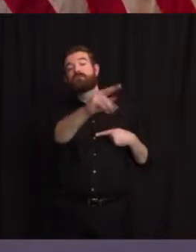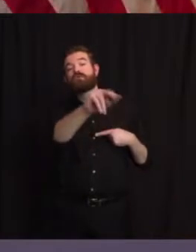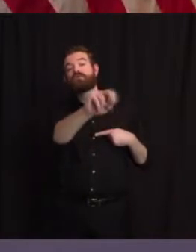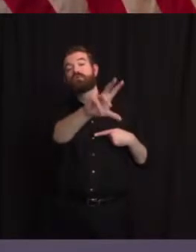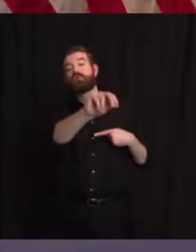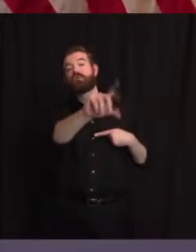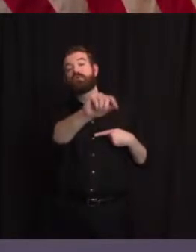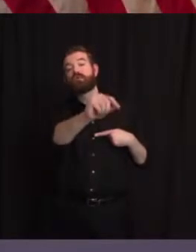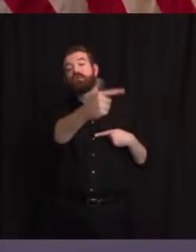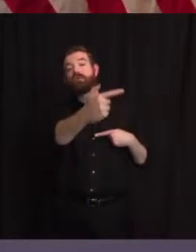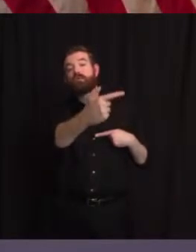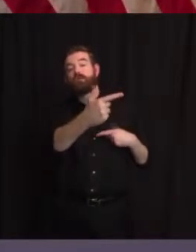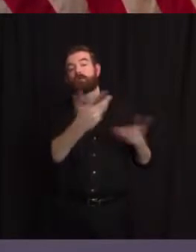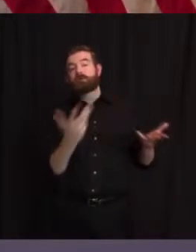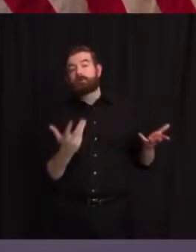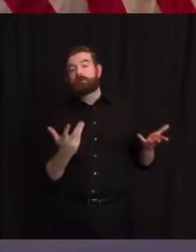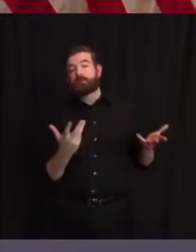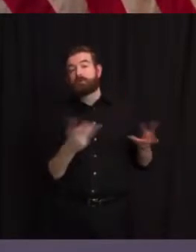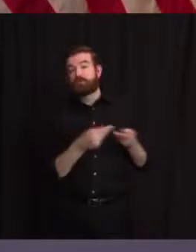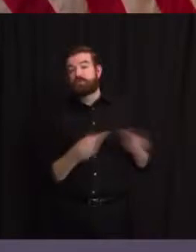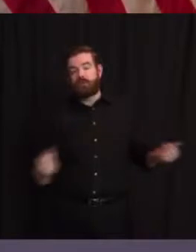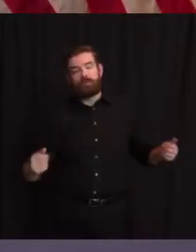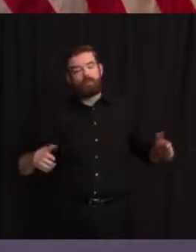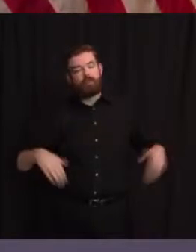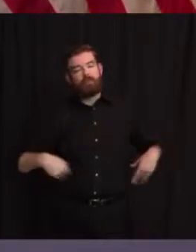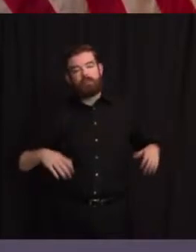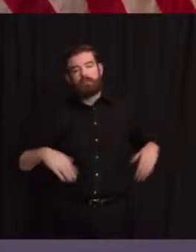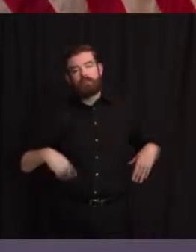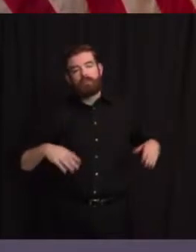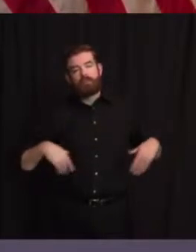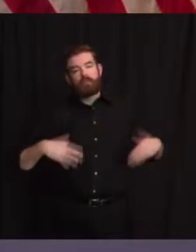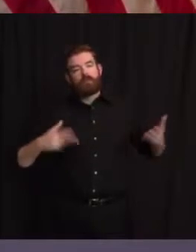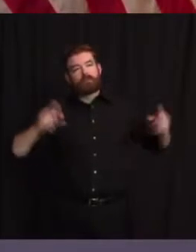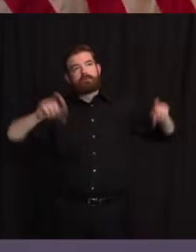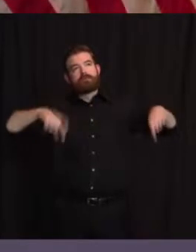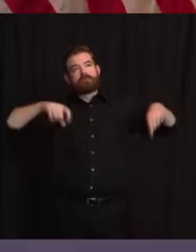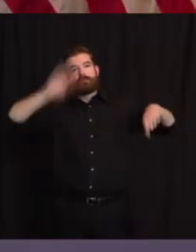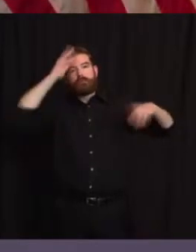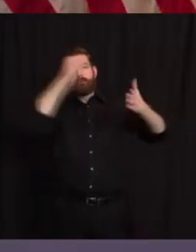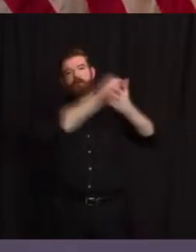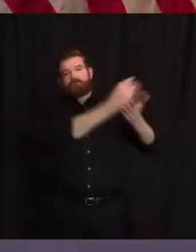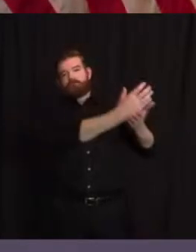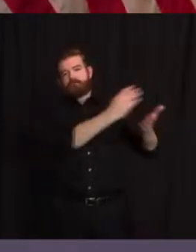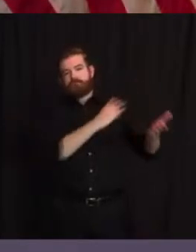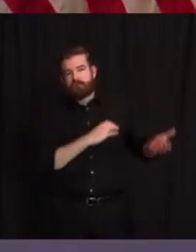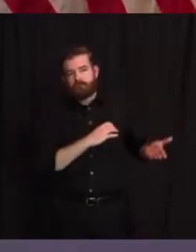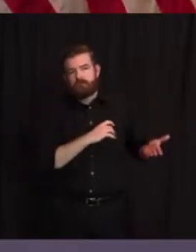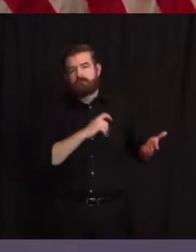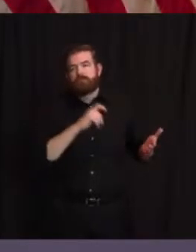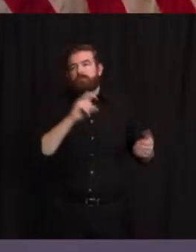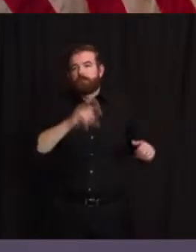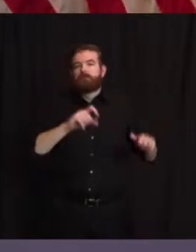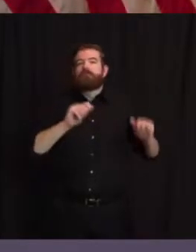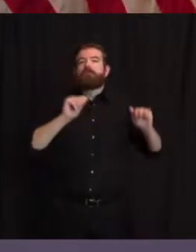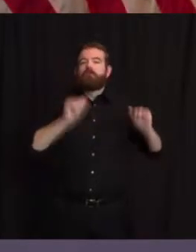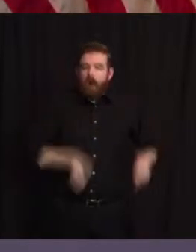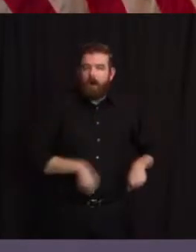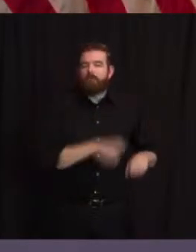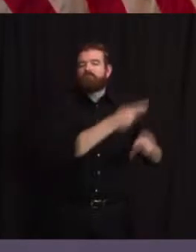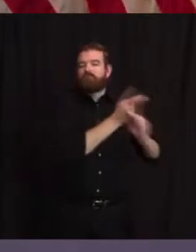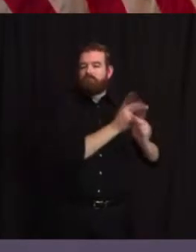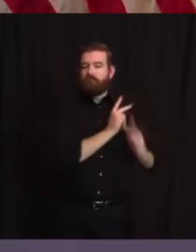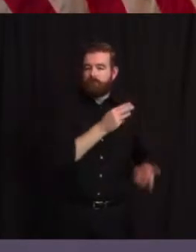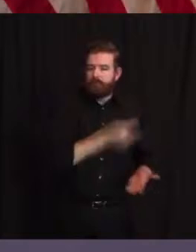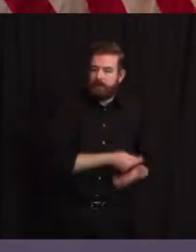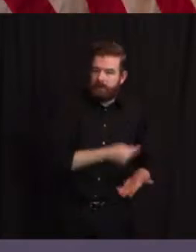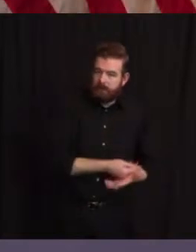need federal cash and we need to be able to borrow. Today, we're here to talk about between now, in terms of a full budget,